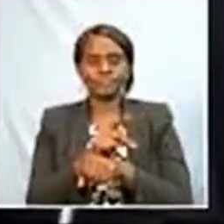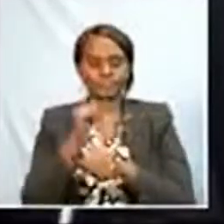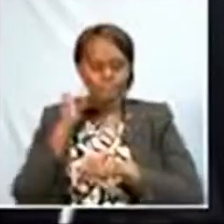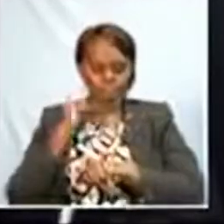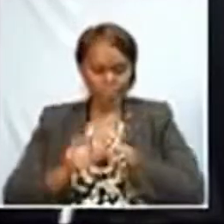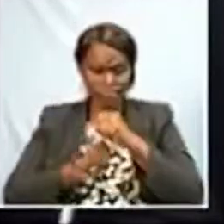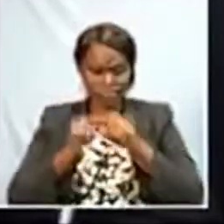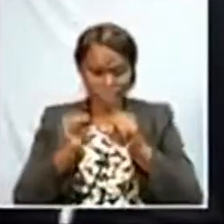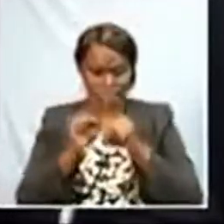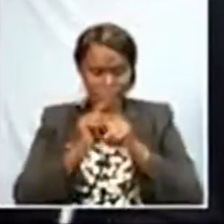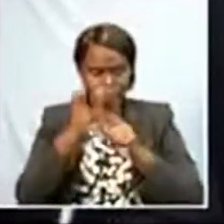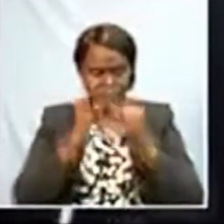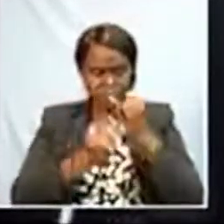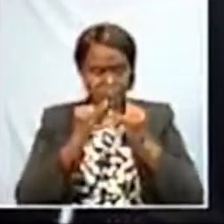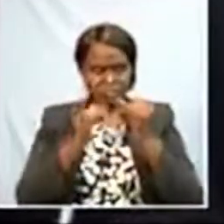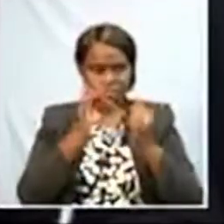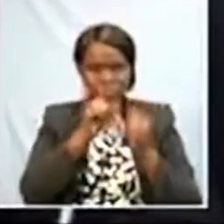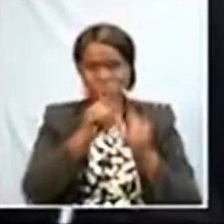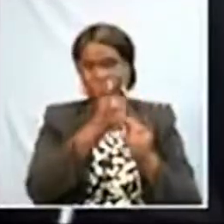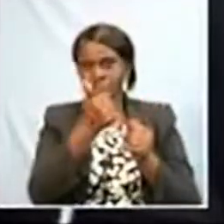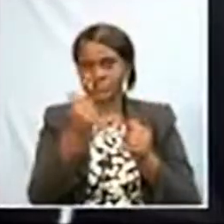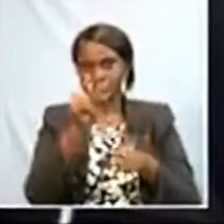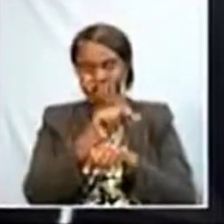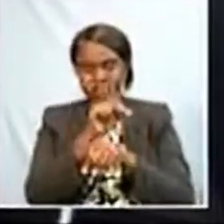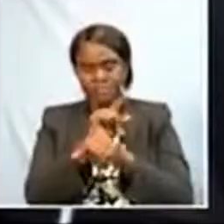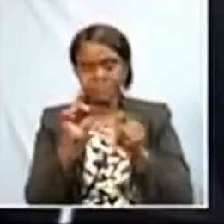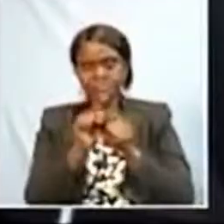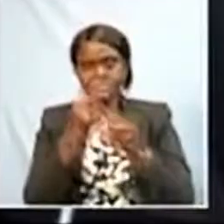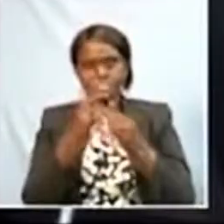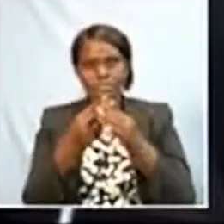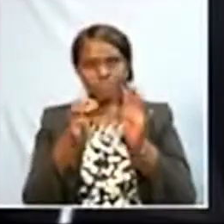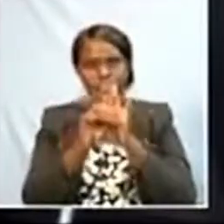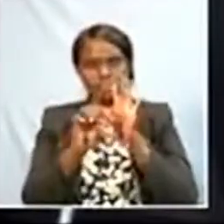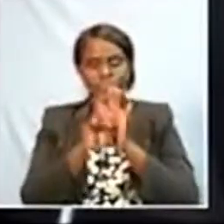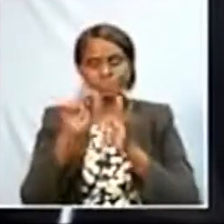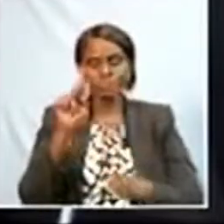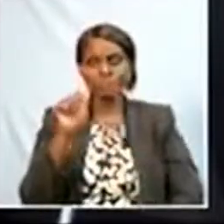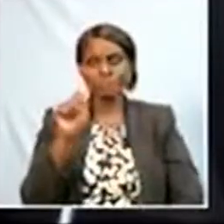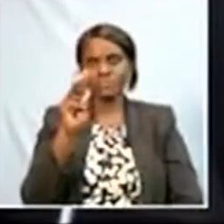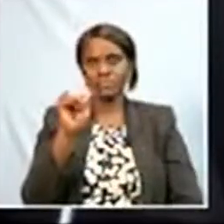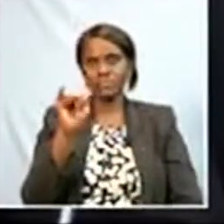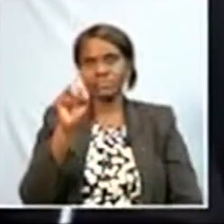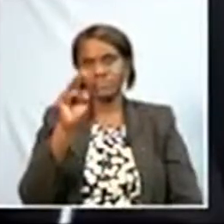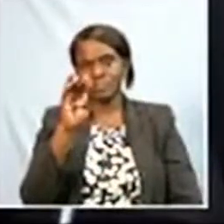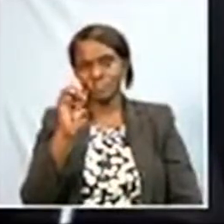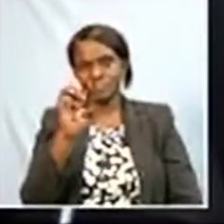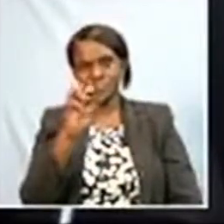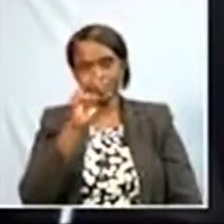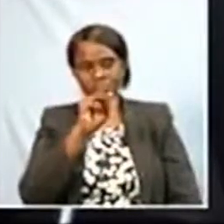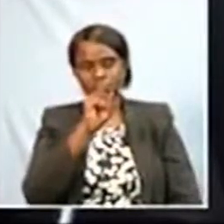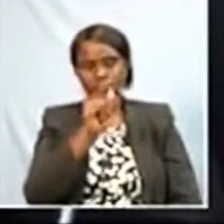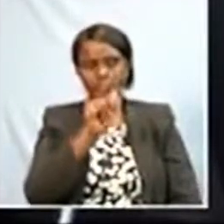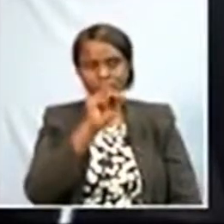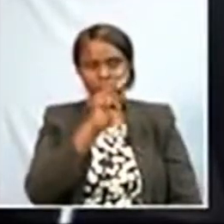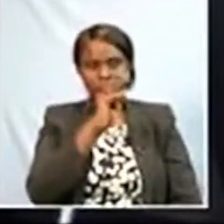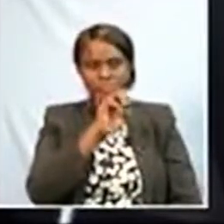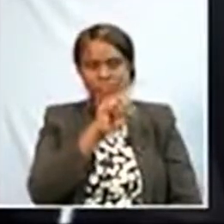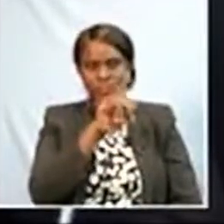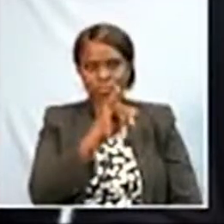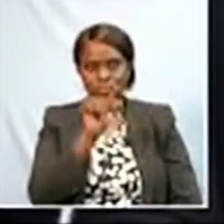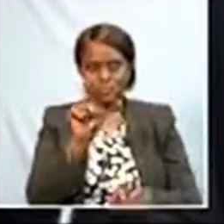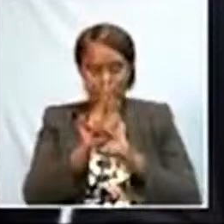suffering. In fact, the conclusion is that these other projects like Kawimbe Secondary School, Mwambezi Chidino, and the desks